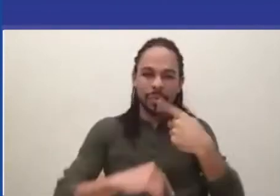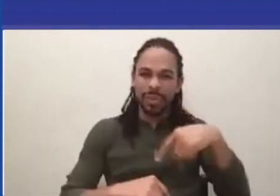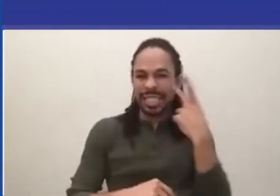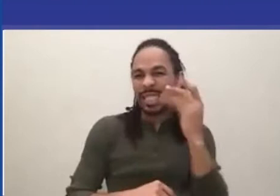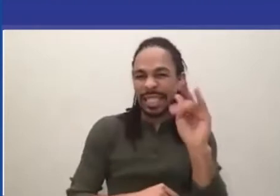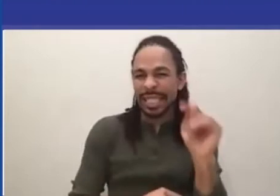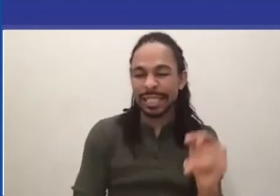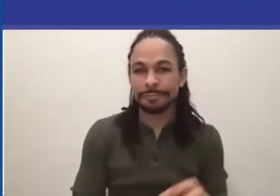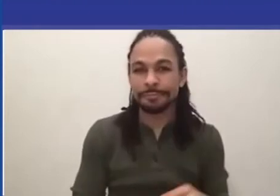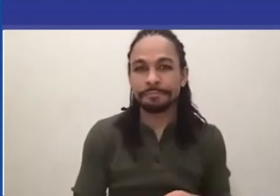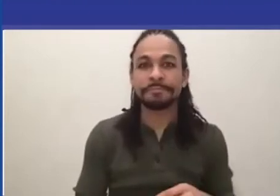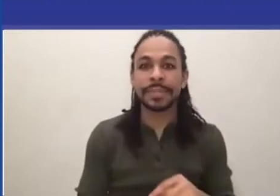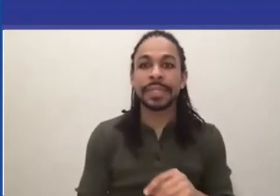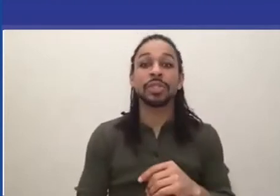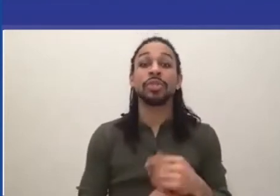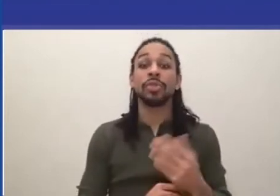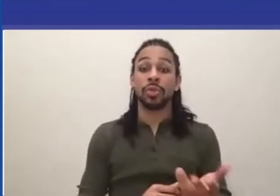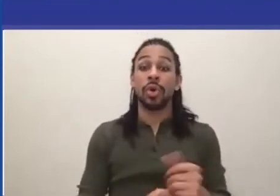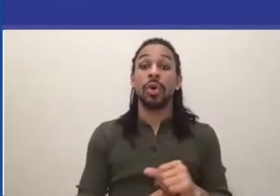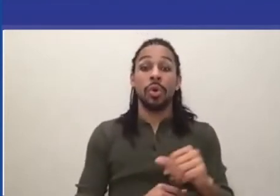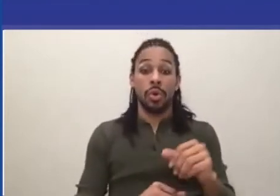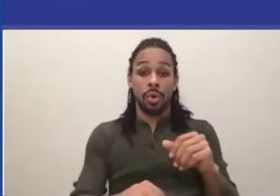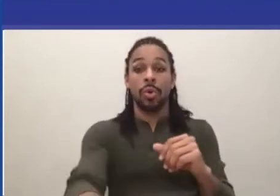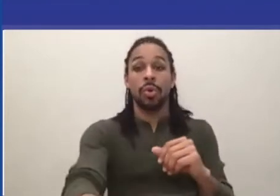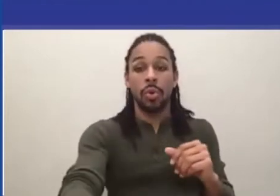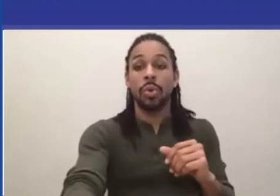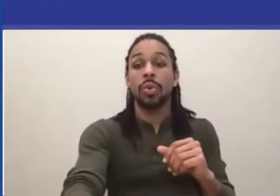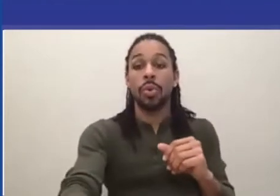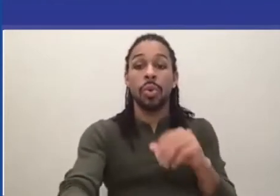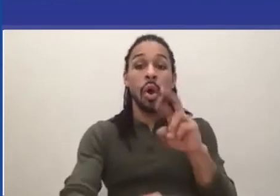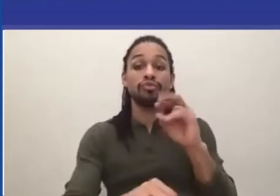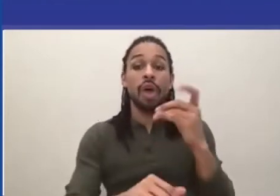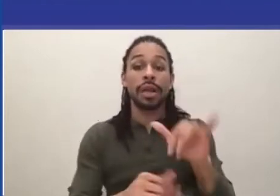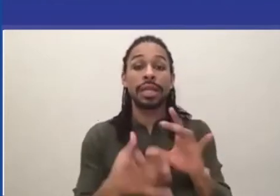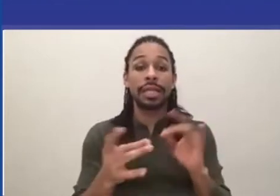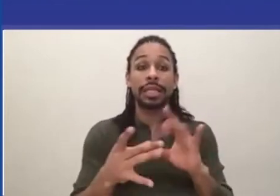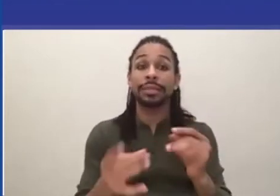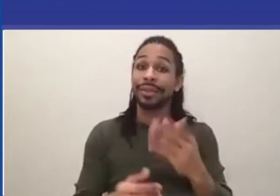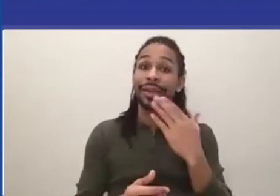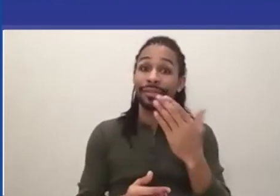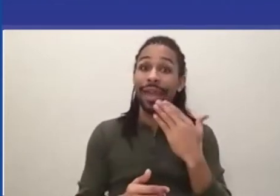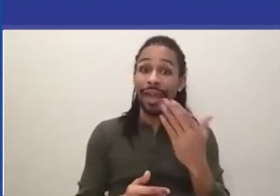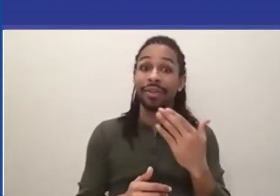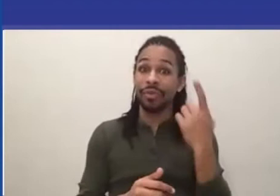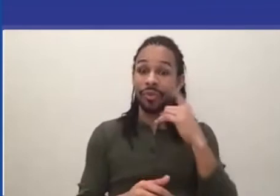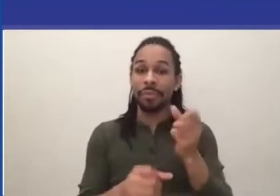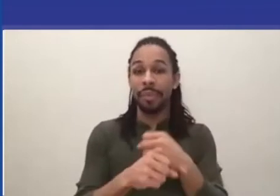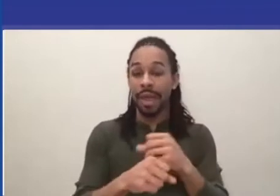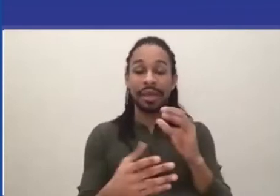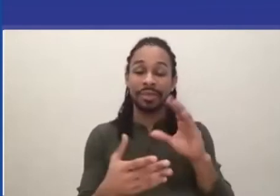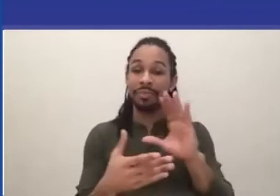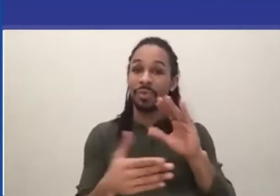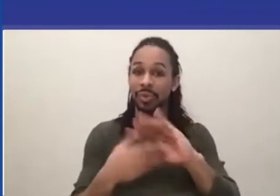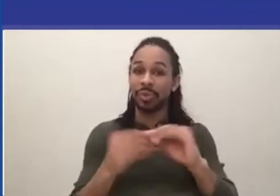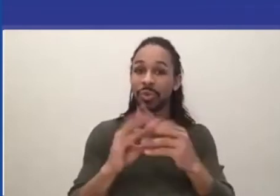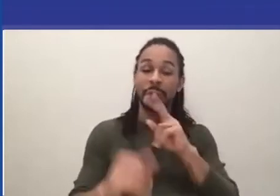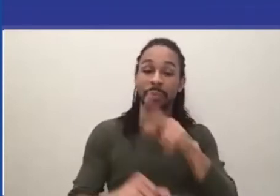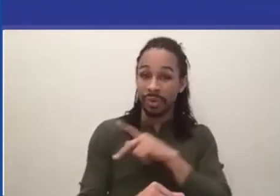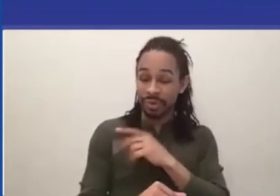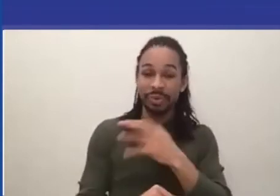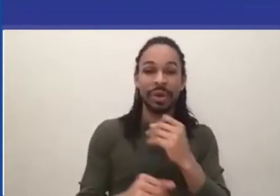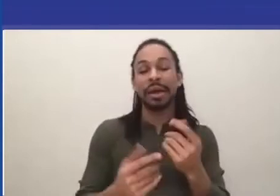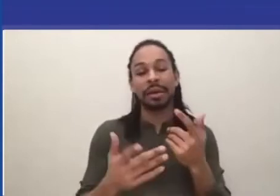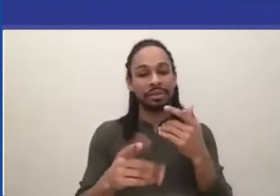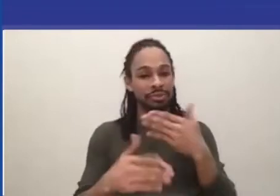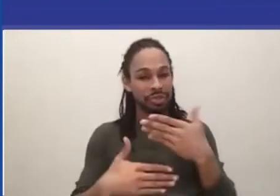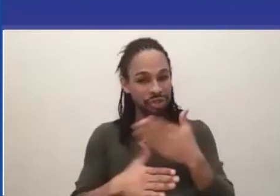that. Thank you for making it personal, and thank you for sharing with us just what was going on emotionally for you in the first part of this pandemic. You